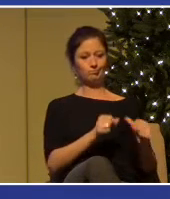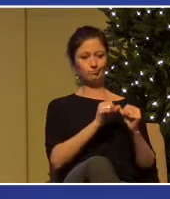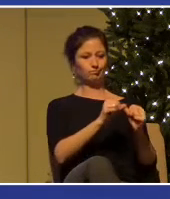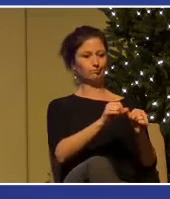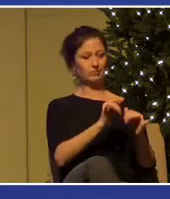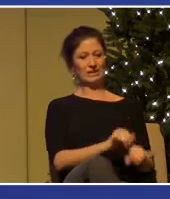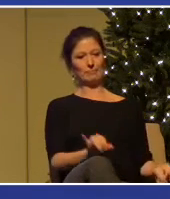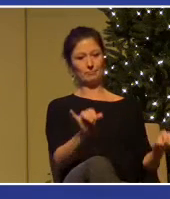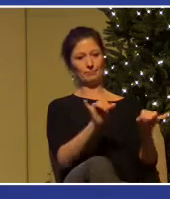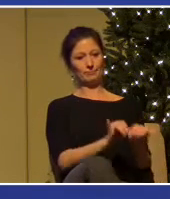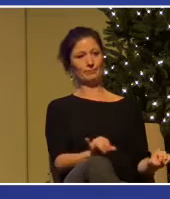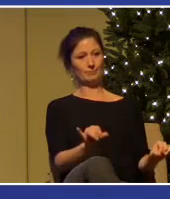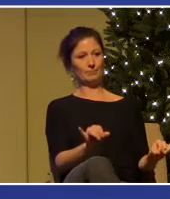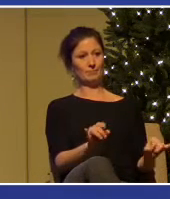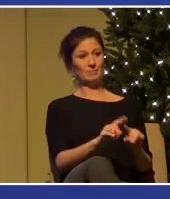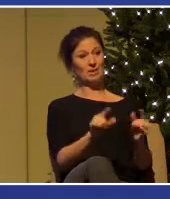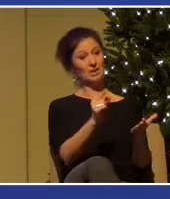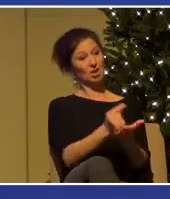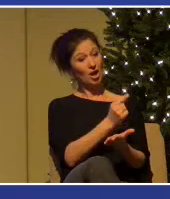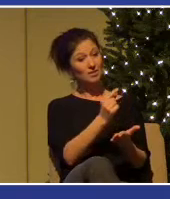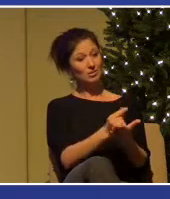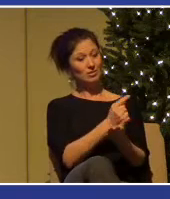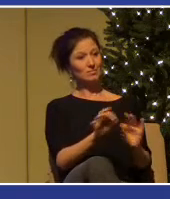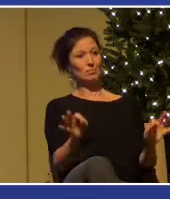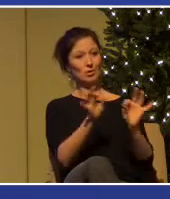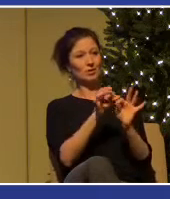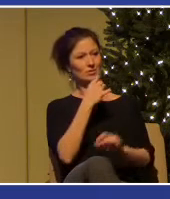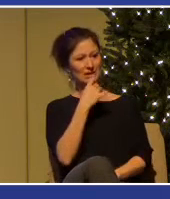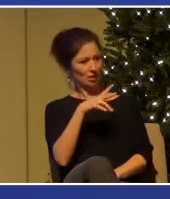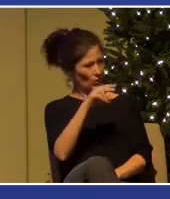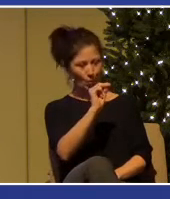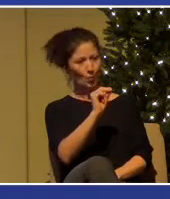And that's where the gospel comes in, and Jesus says, no,